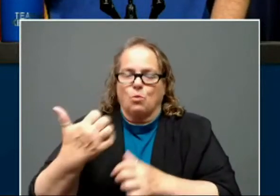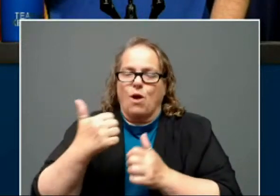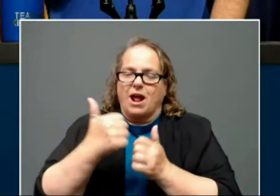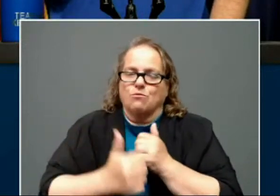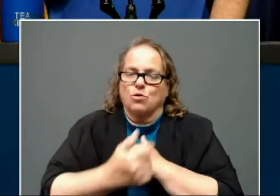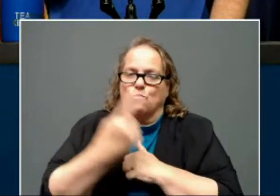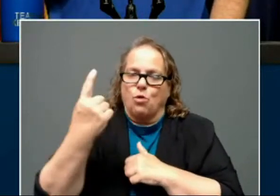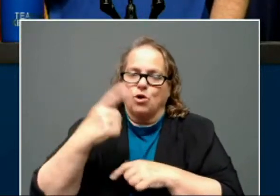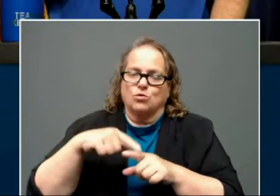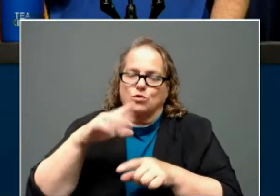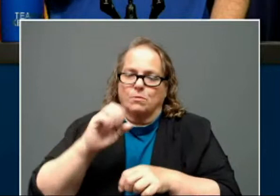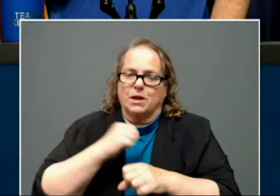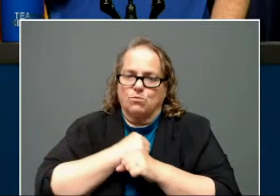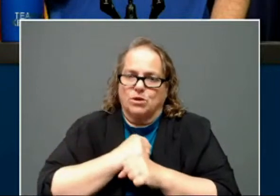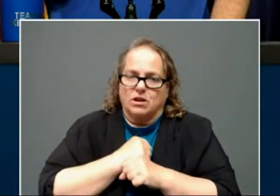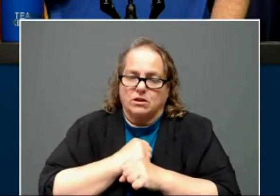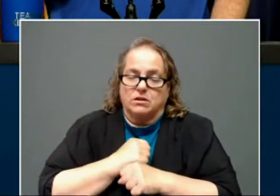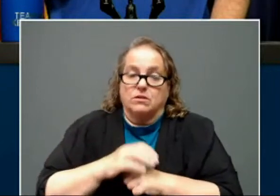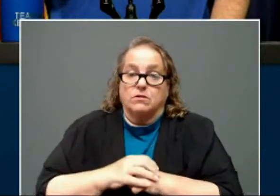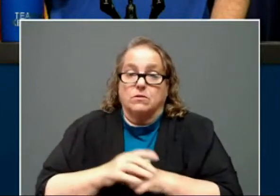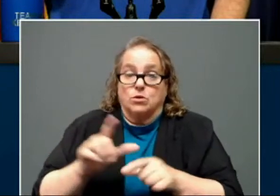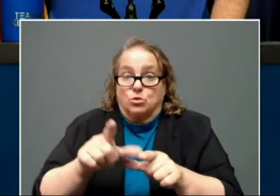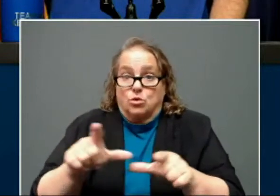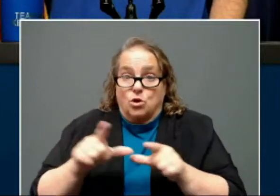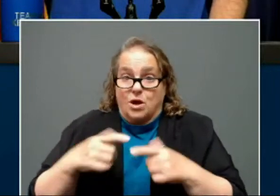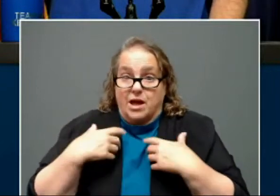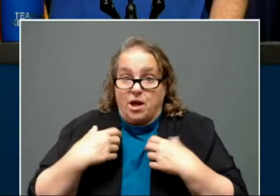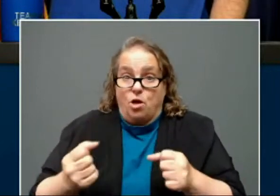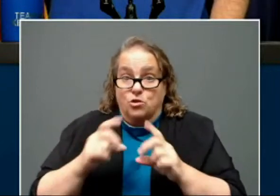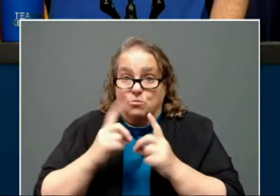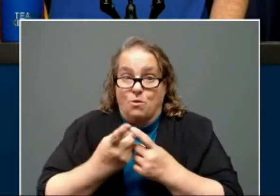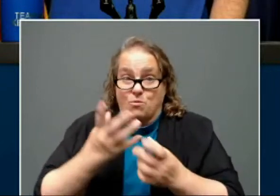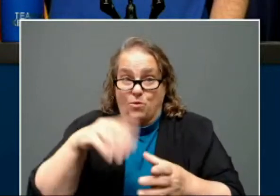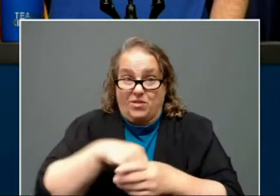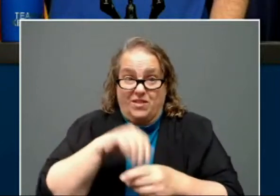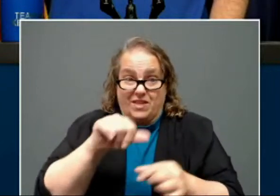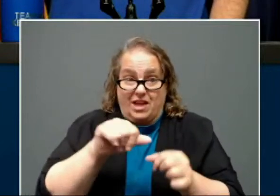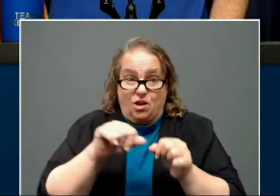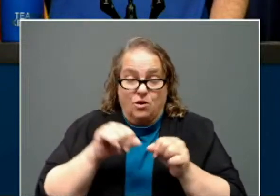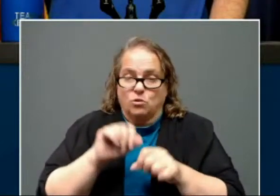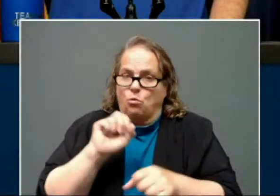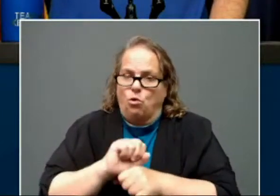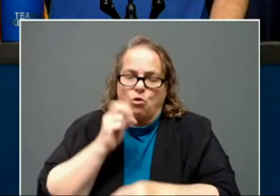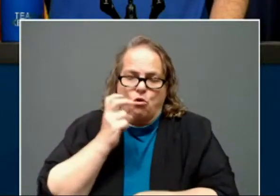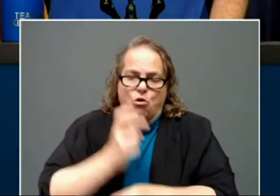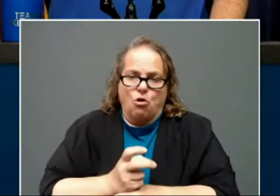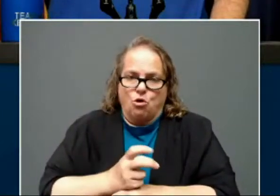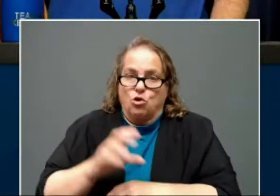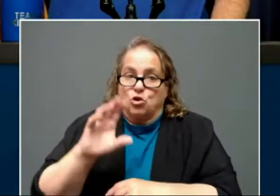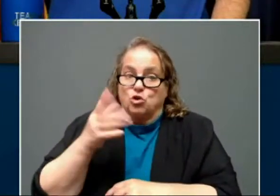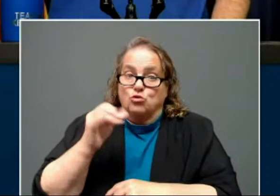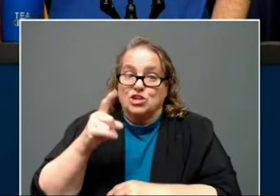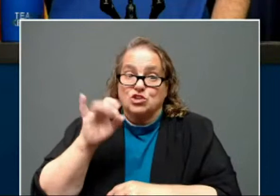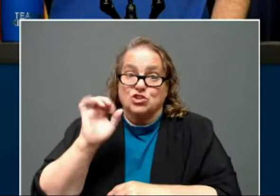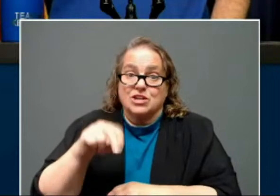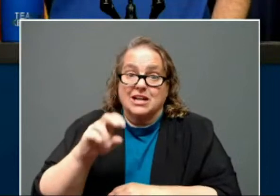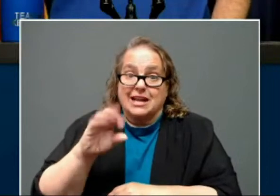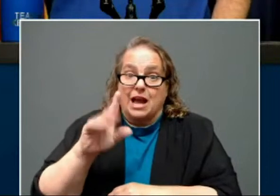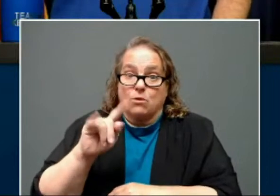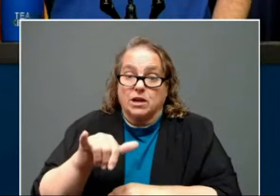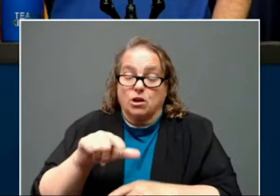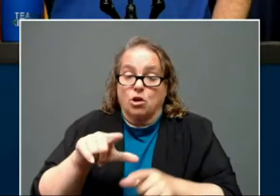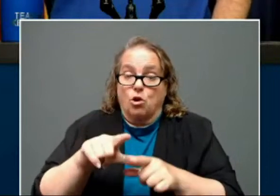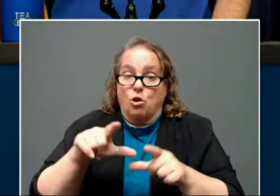say, the local health departments in these areas are working hard. For instance, the Christian County Local Health Department has vaccinated a ton of